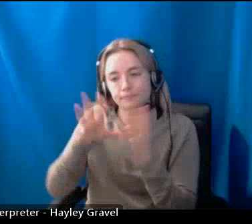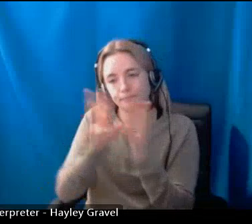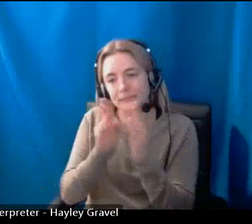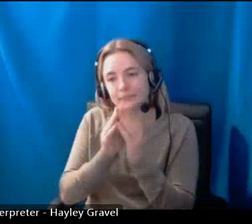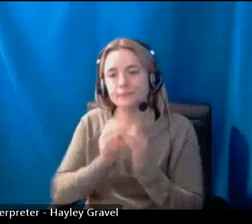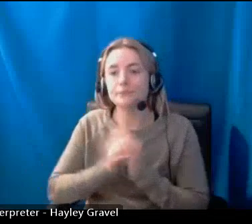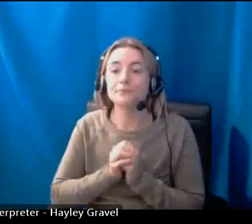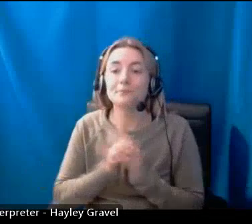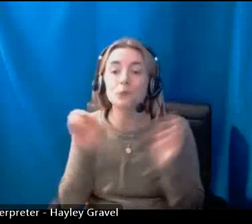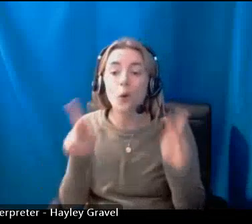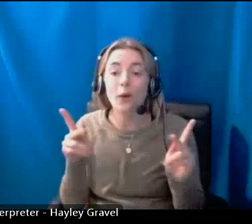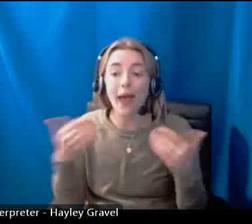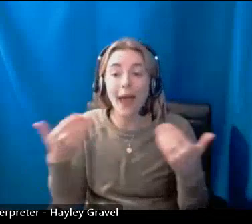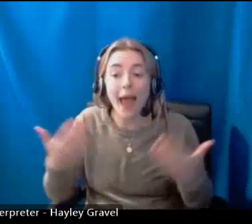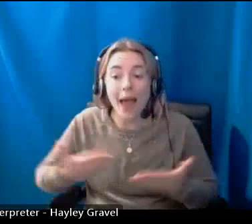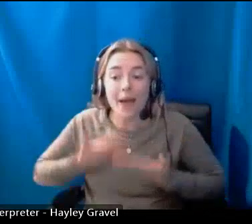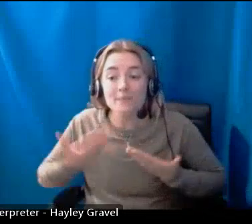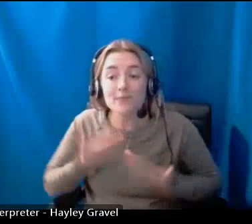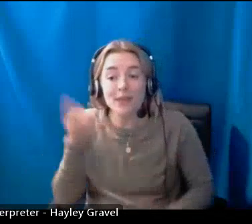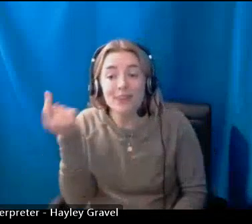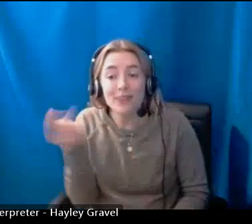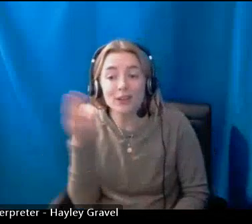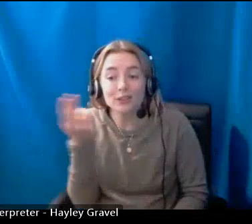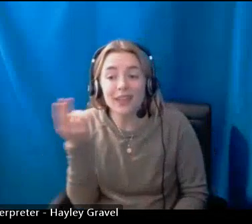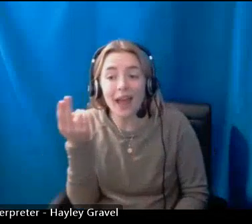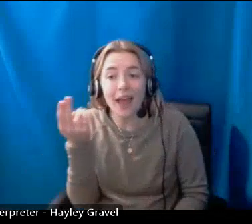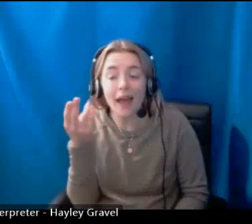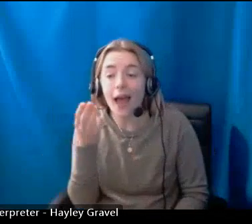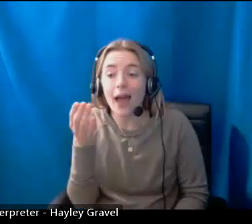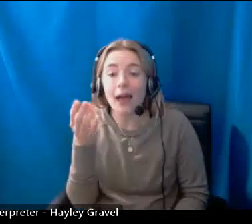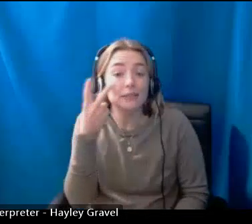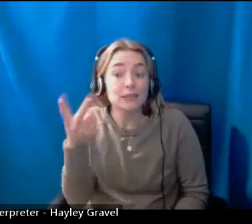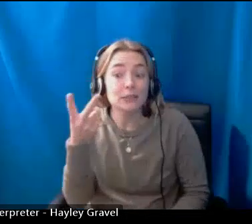All right. Happy Thursday, and I'll see